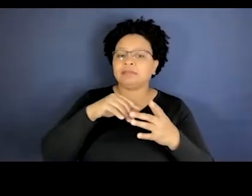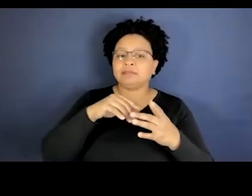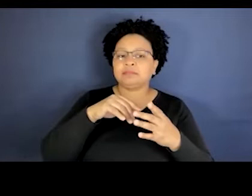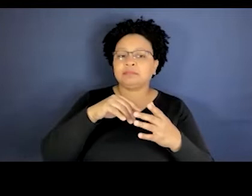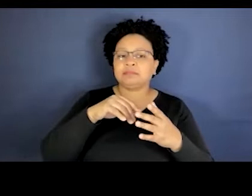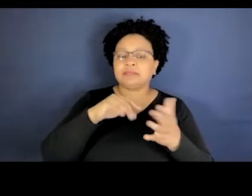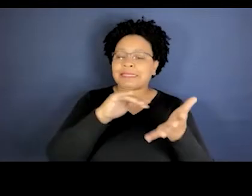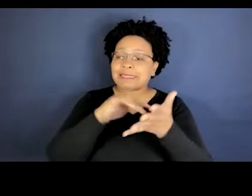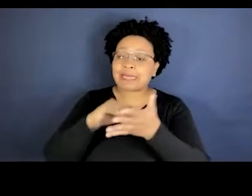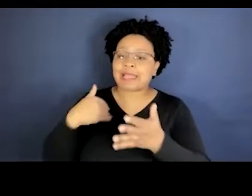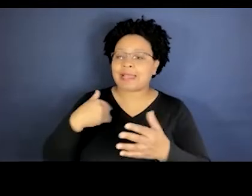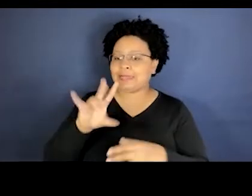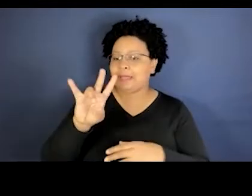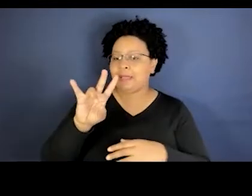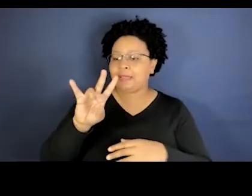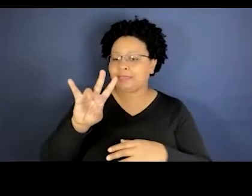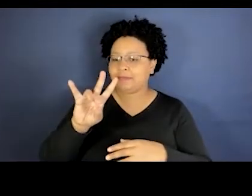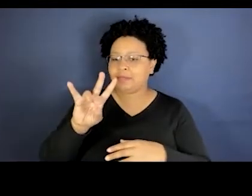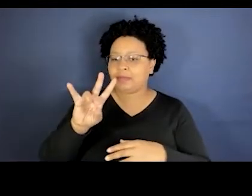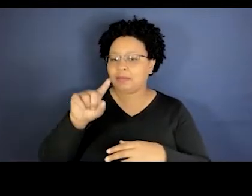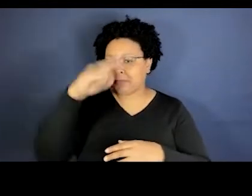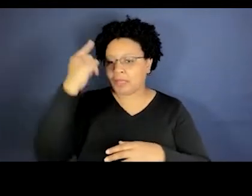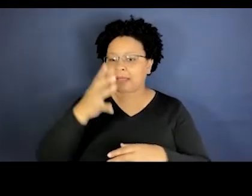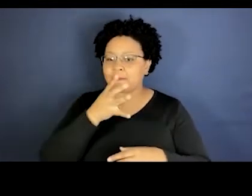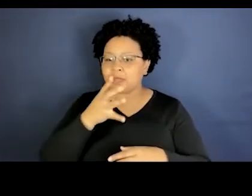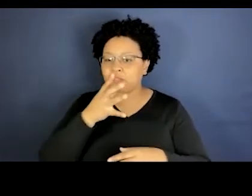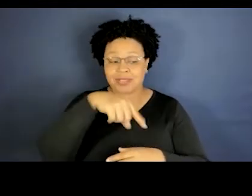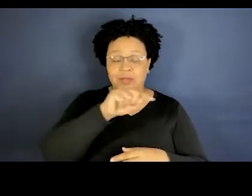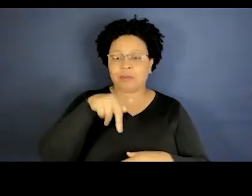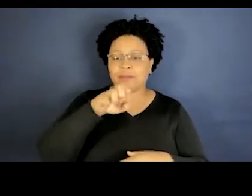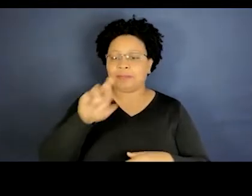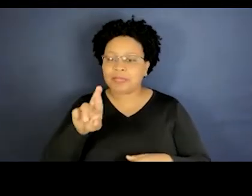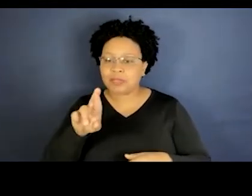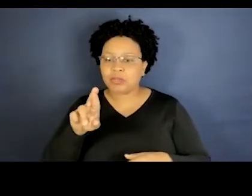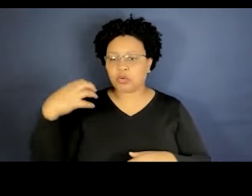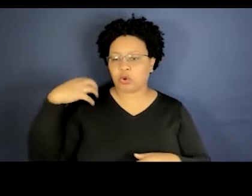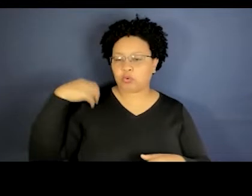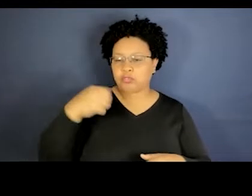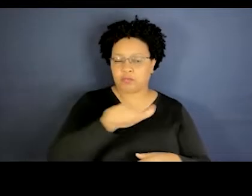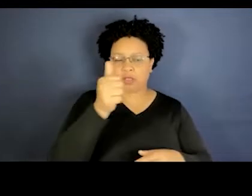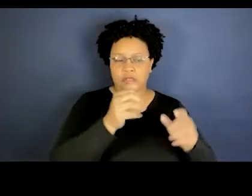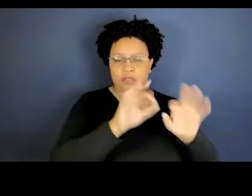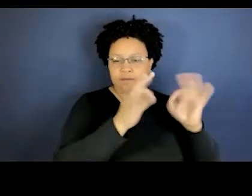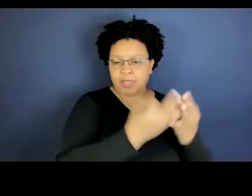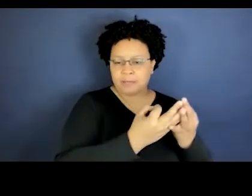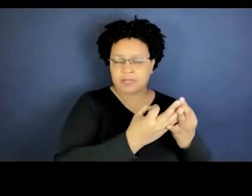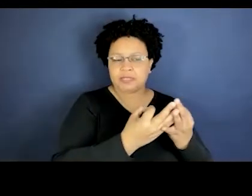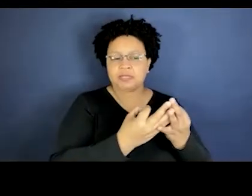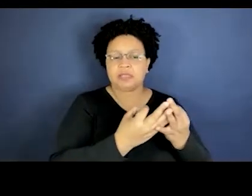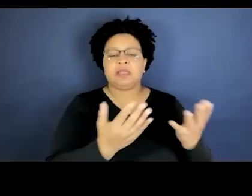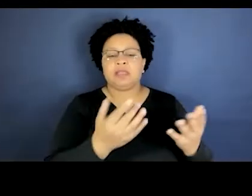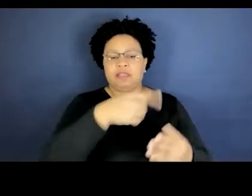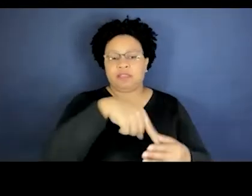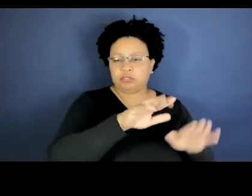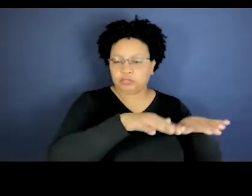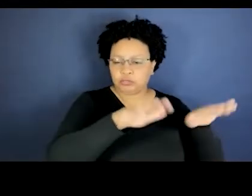7 Black mothers who were peer coaches for other families that had children on the autism spectrum across the